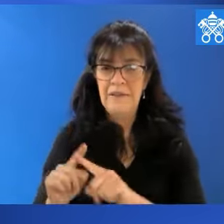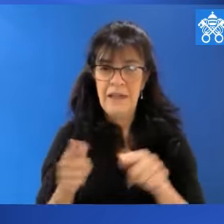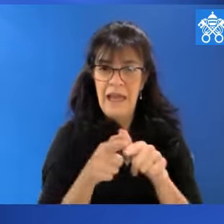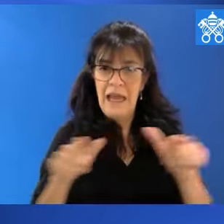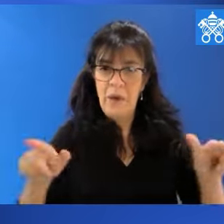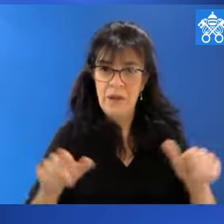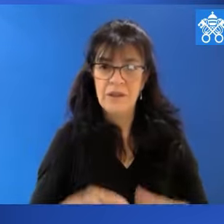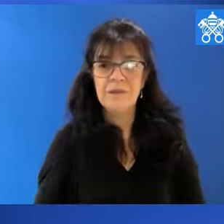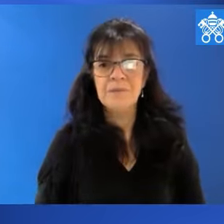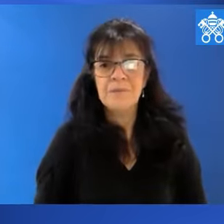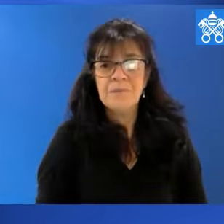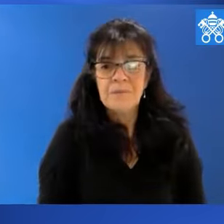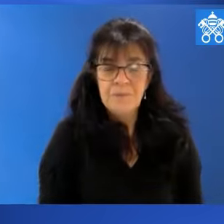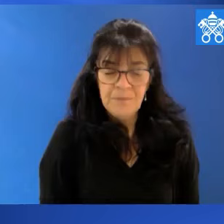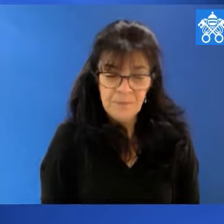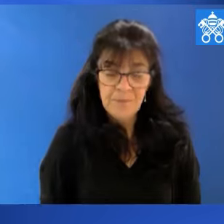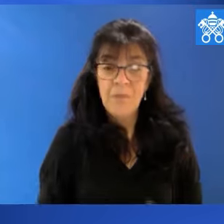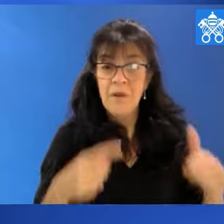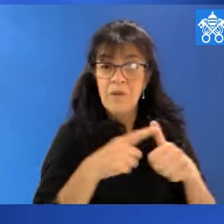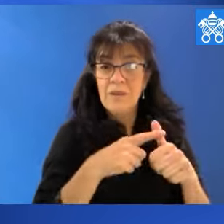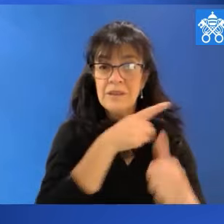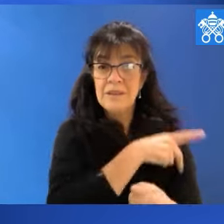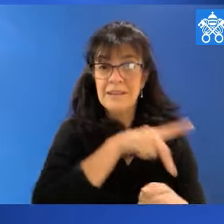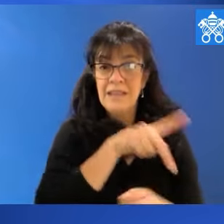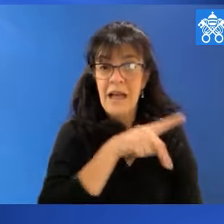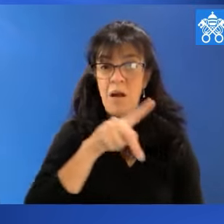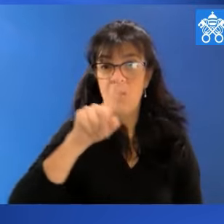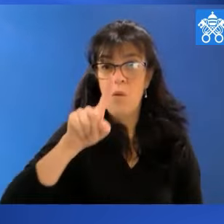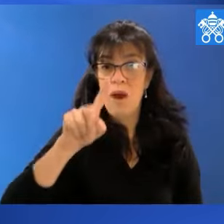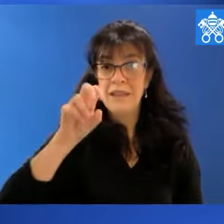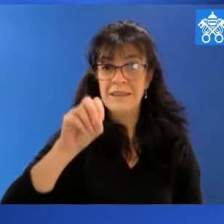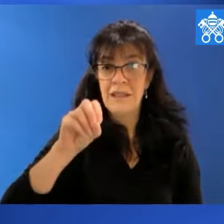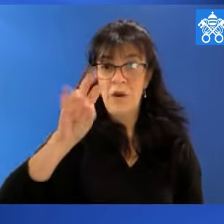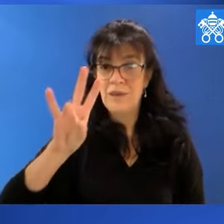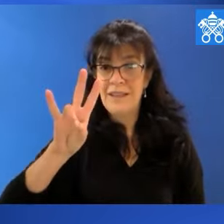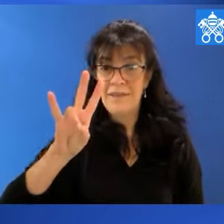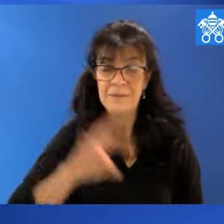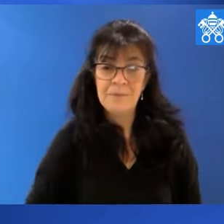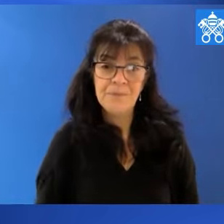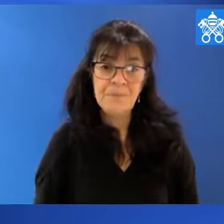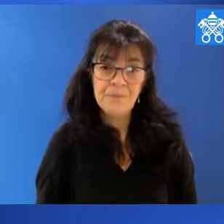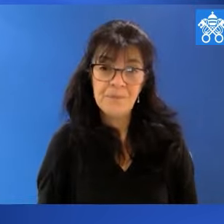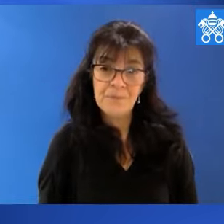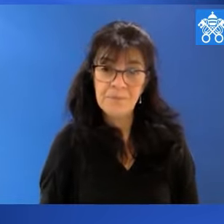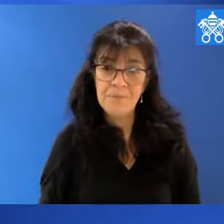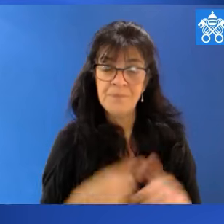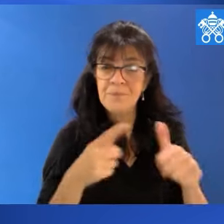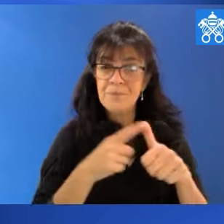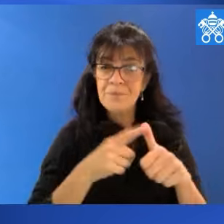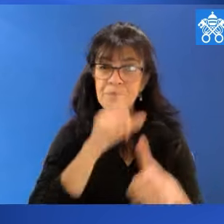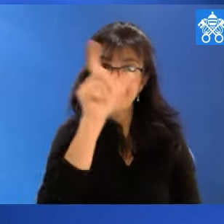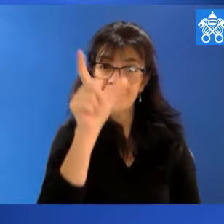various languages. And it's from Psalm 107. Alcuni vagavano